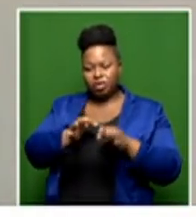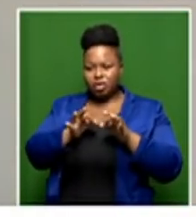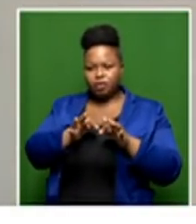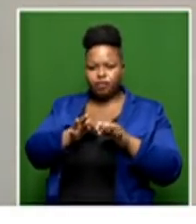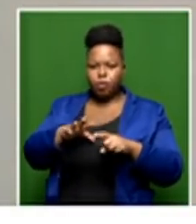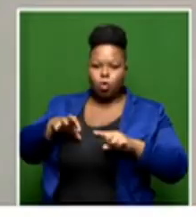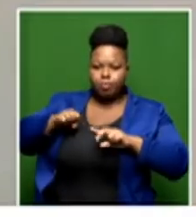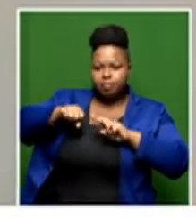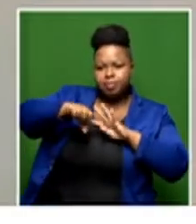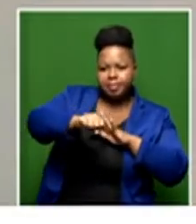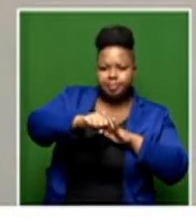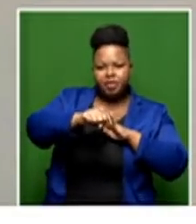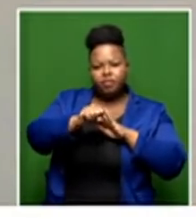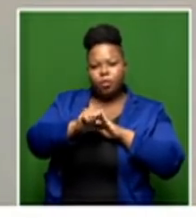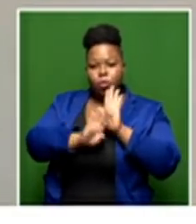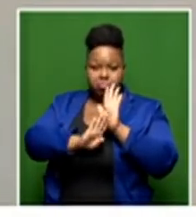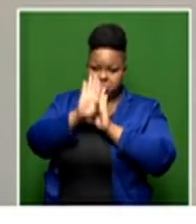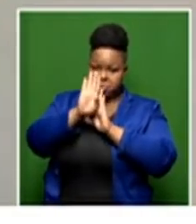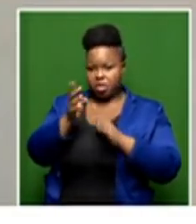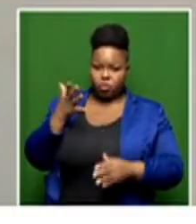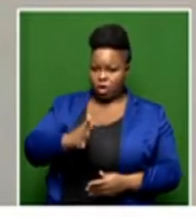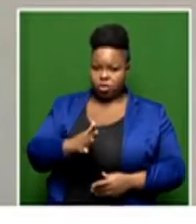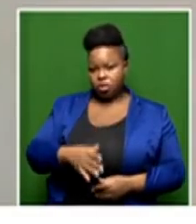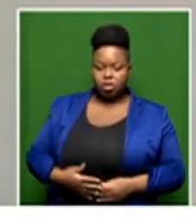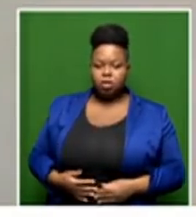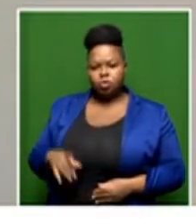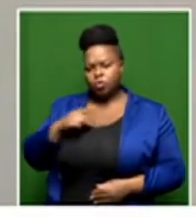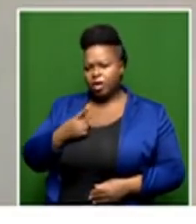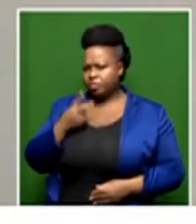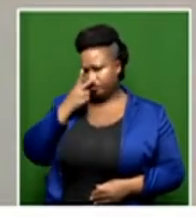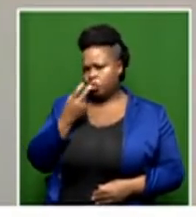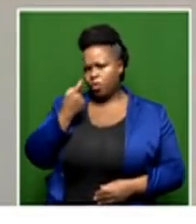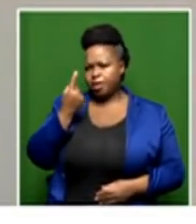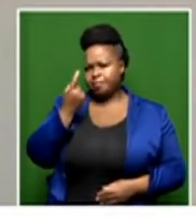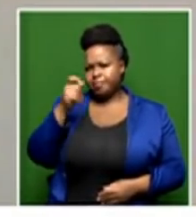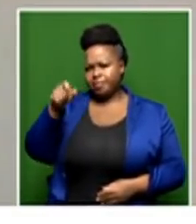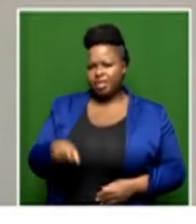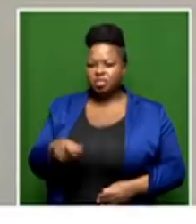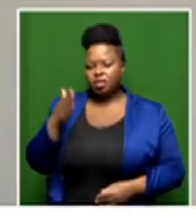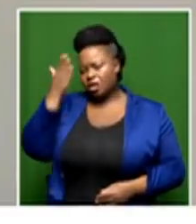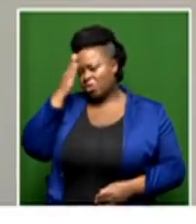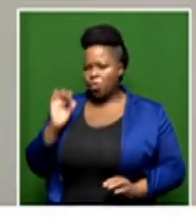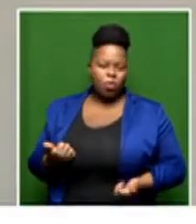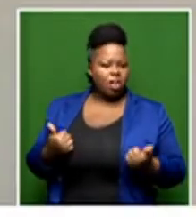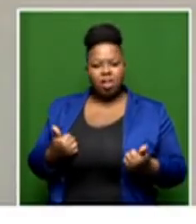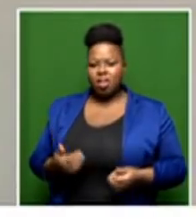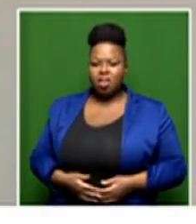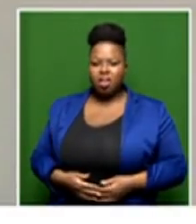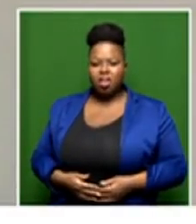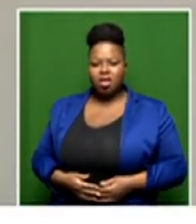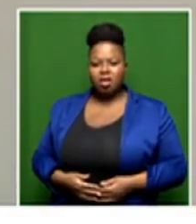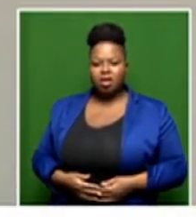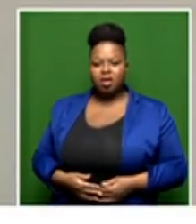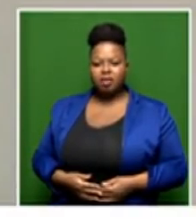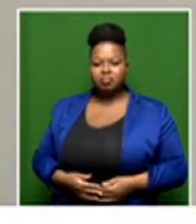succession in the ANC. I saw one person, for example, whom I know has been,